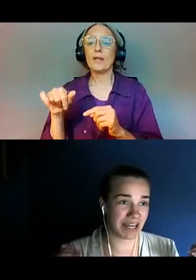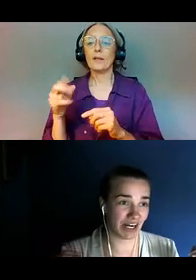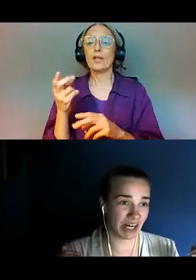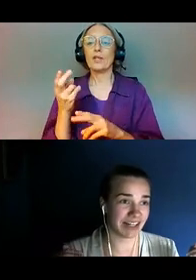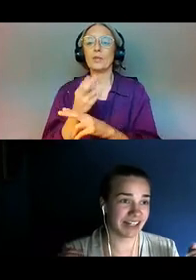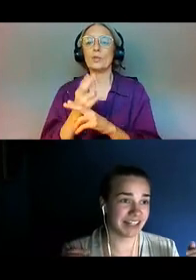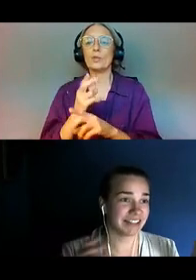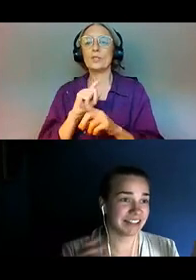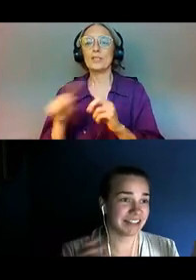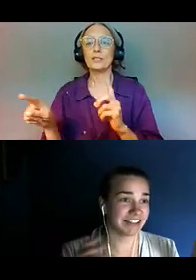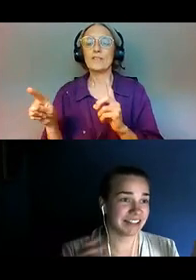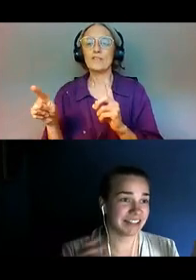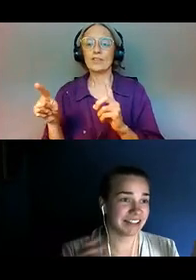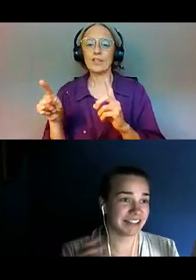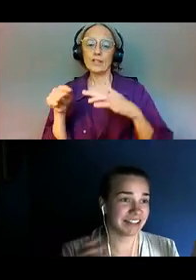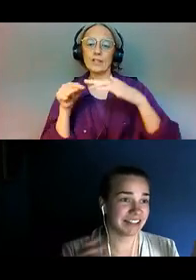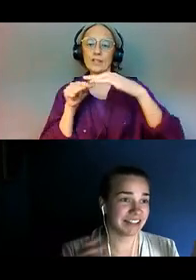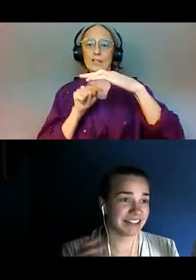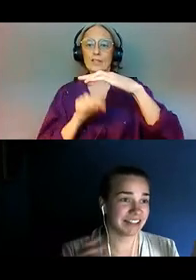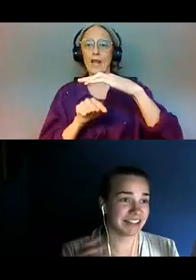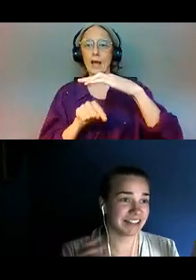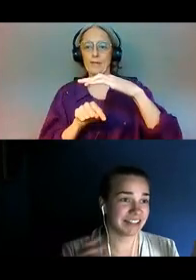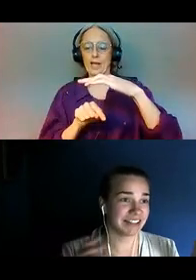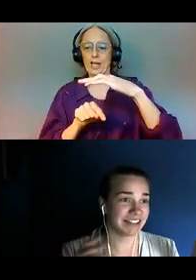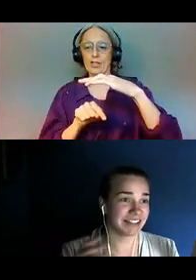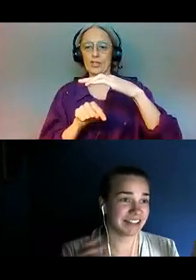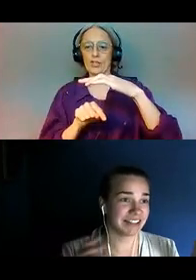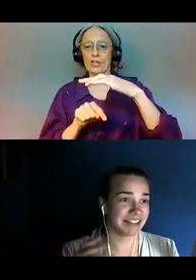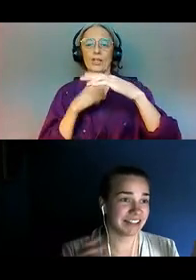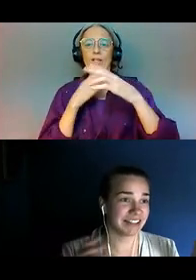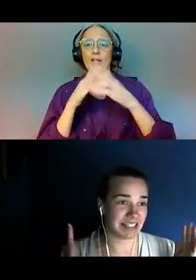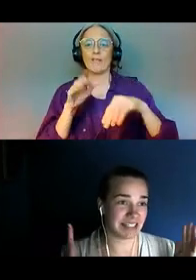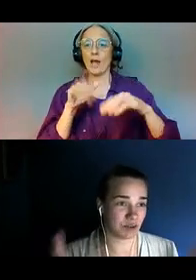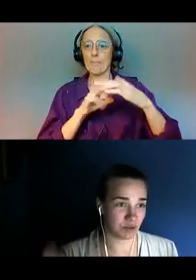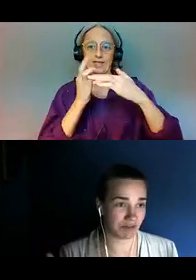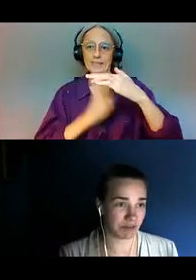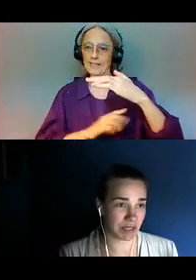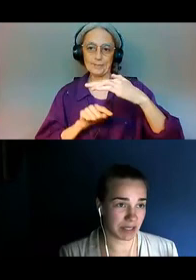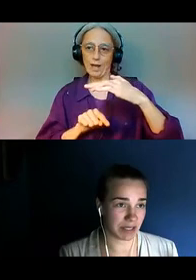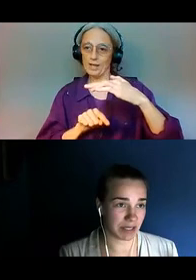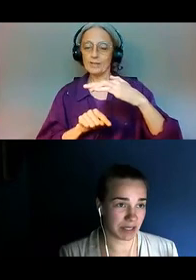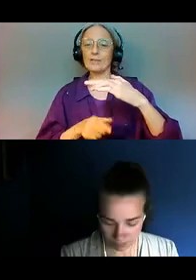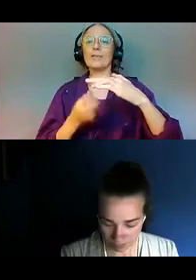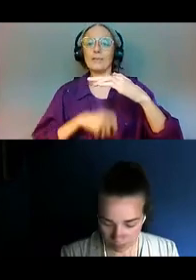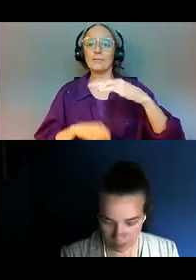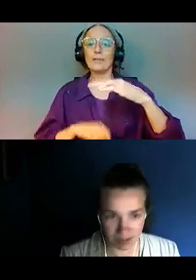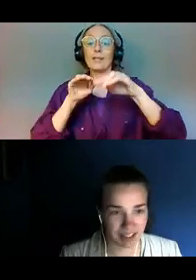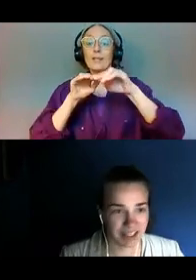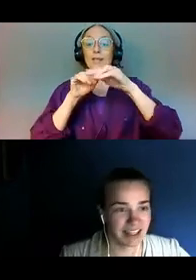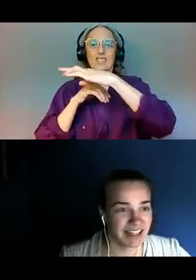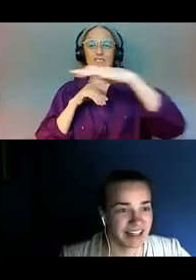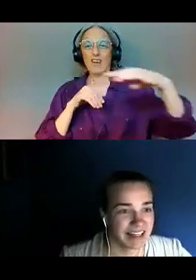different denominator than the 6 months. You would be using the 12 months.